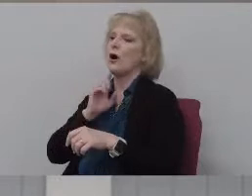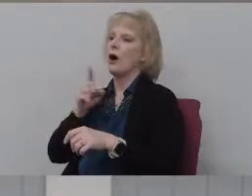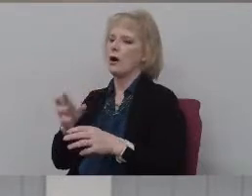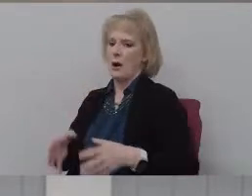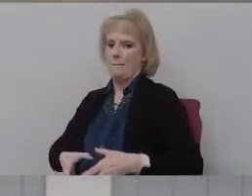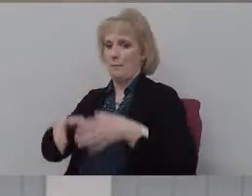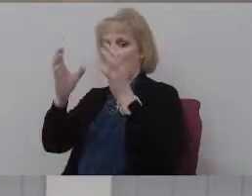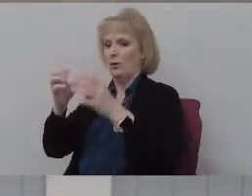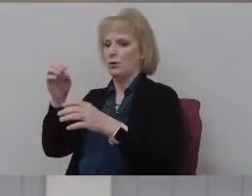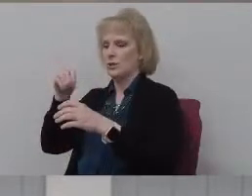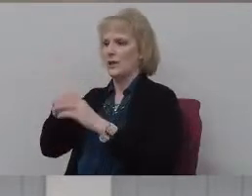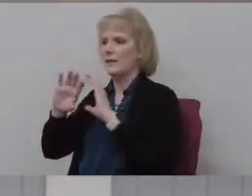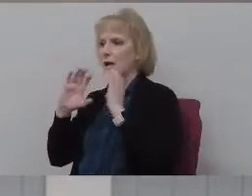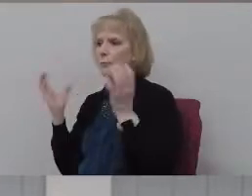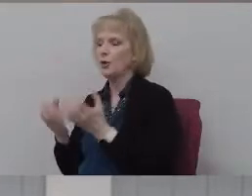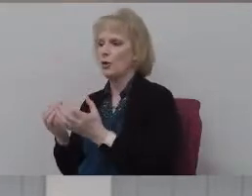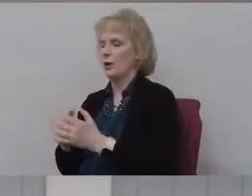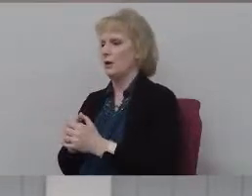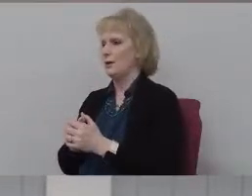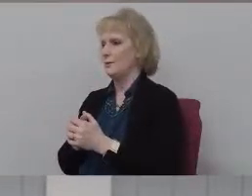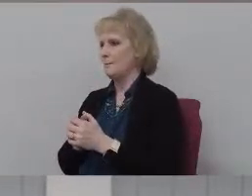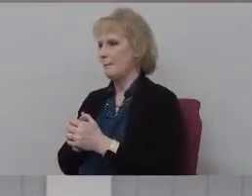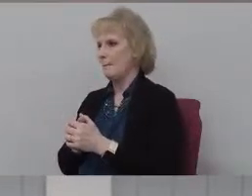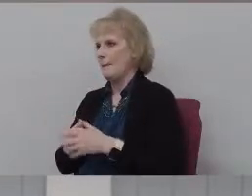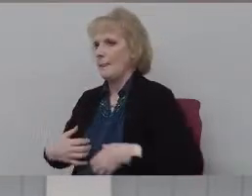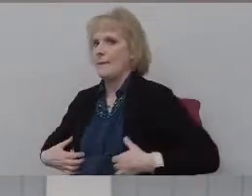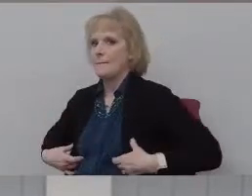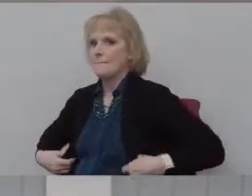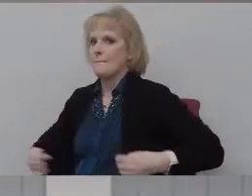of this church that in my flesh, I think, I don't know what we'll do